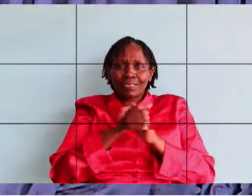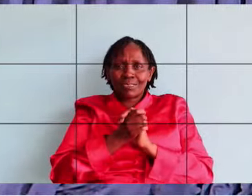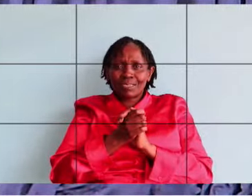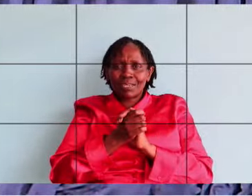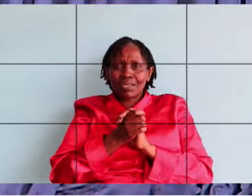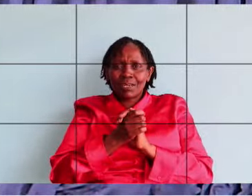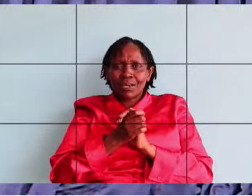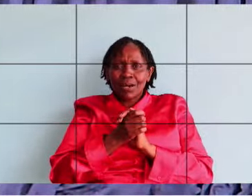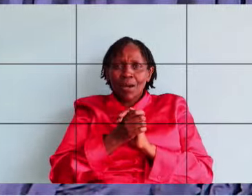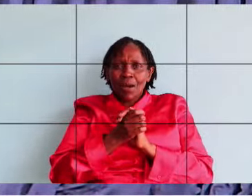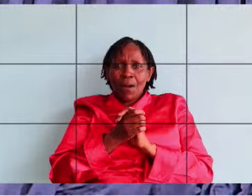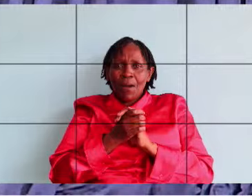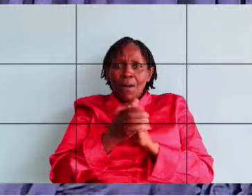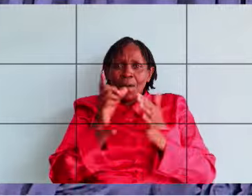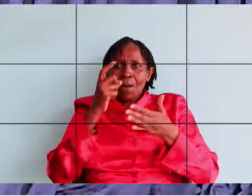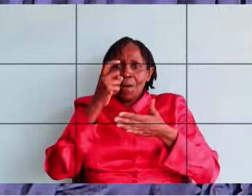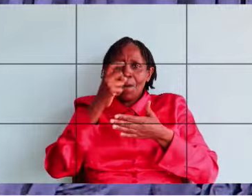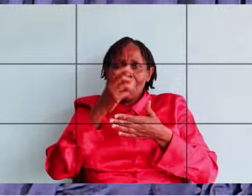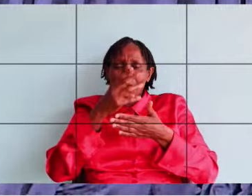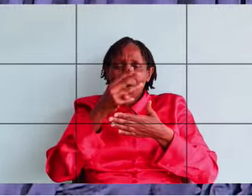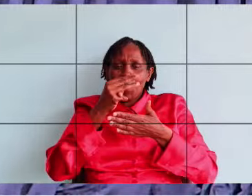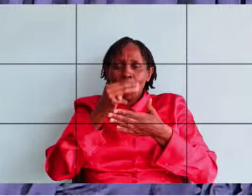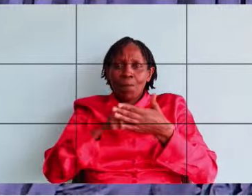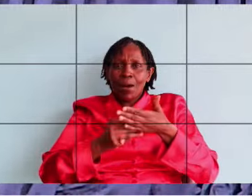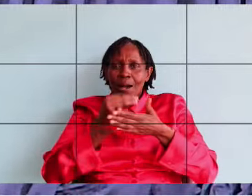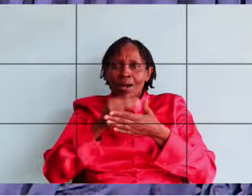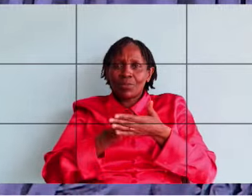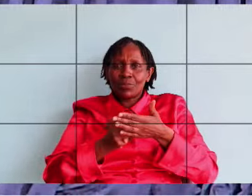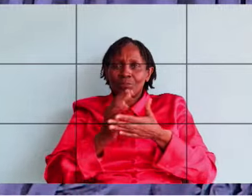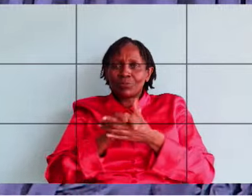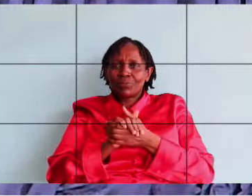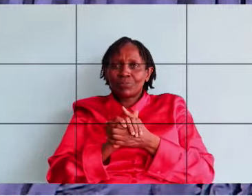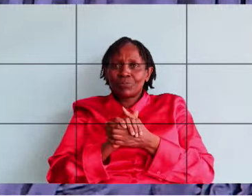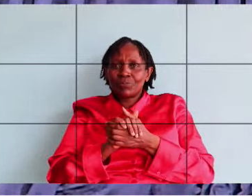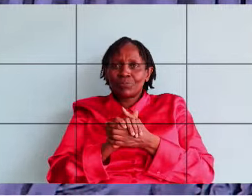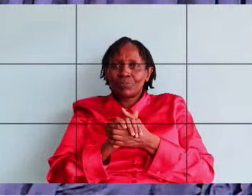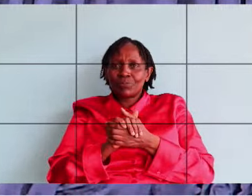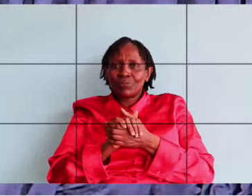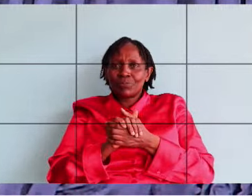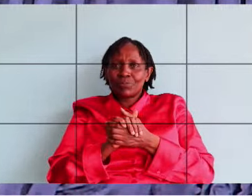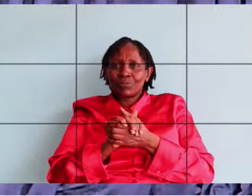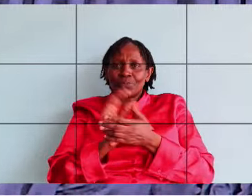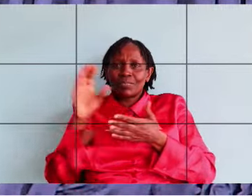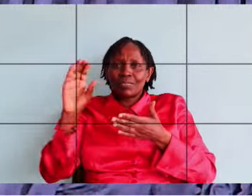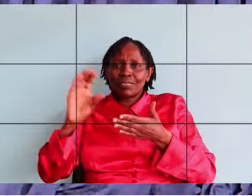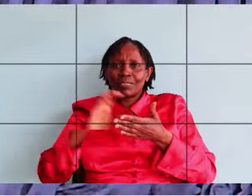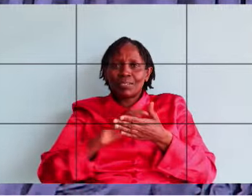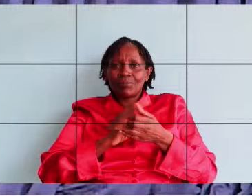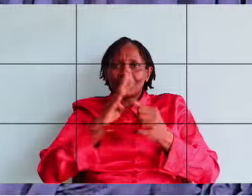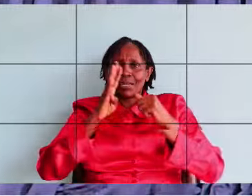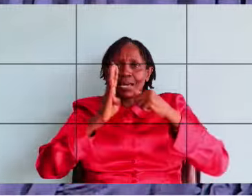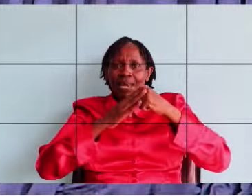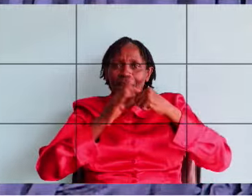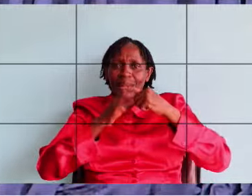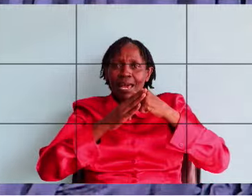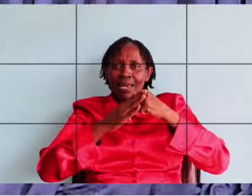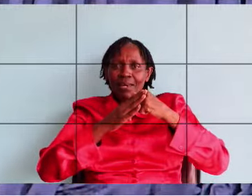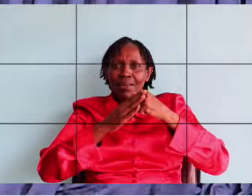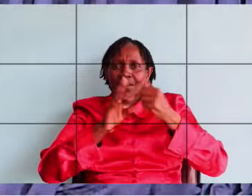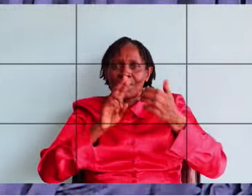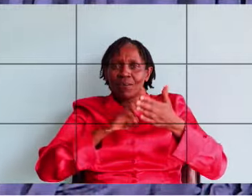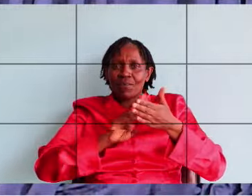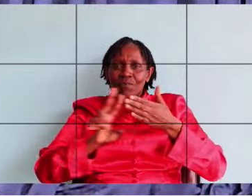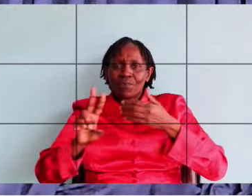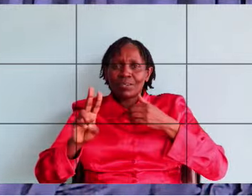in Matthew 9, verse 36 to 38, that when Jesus saw the multitudes, he